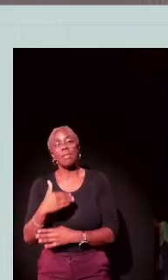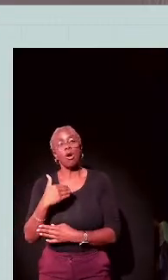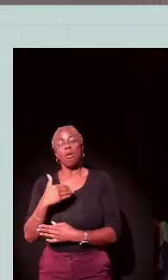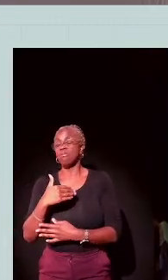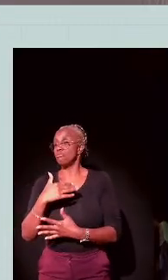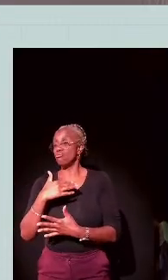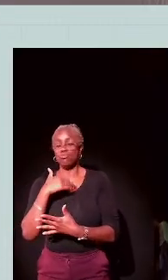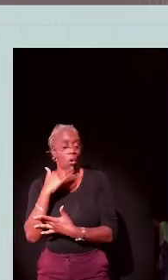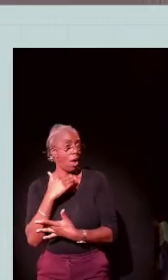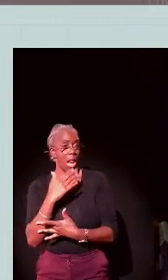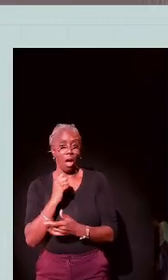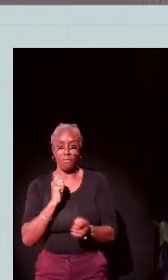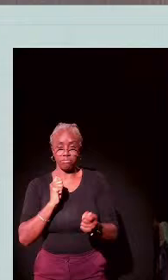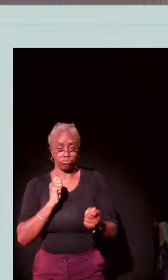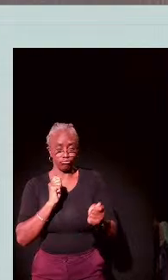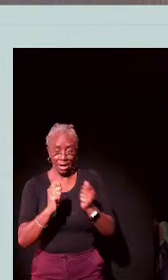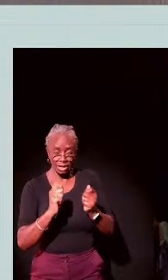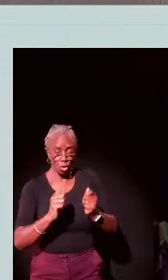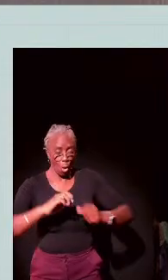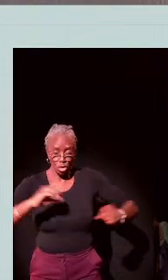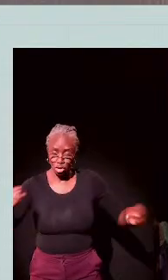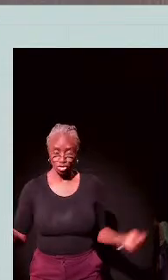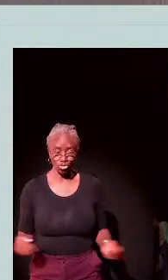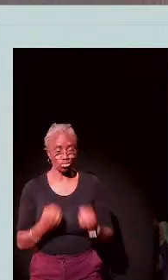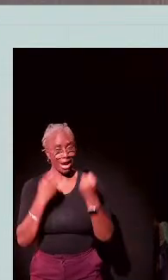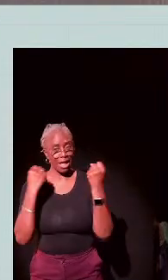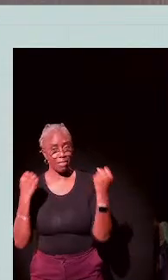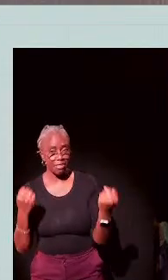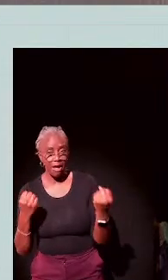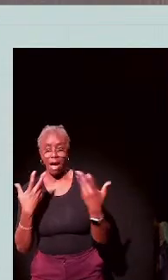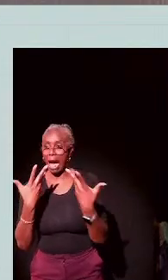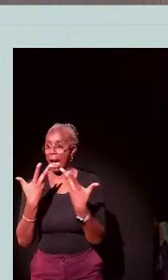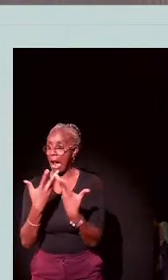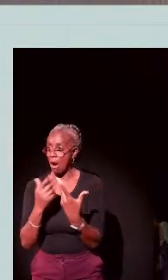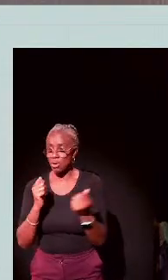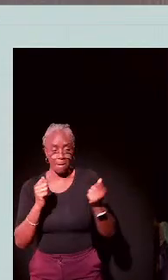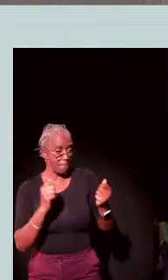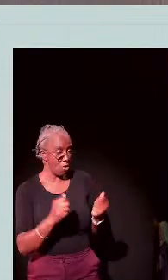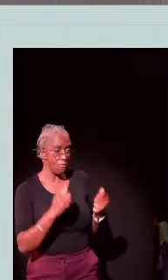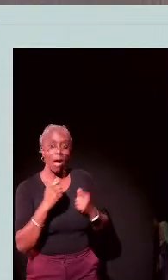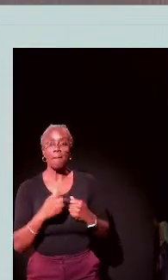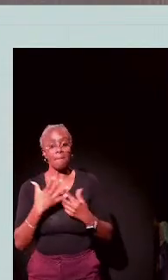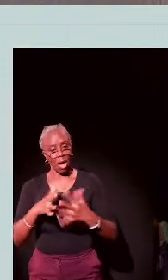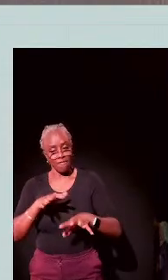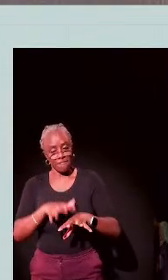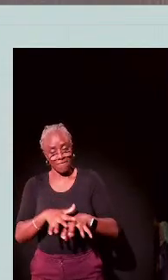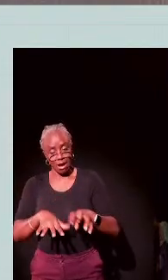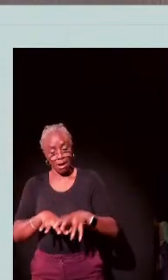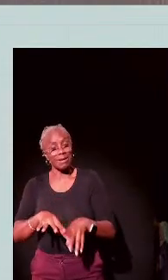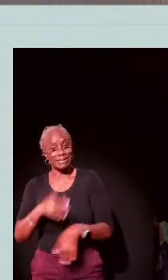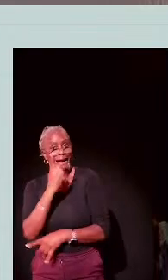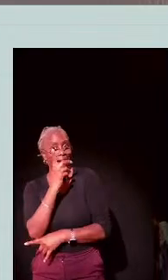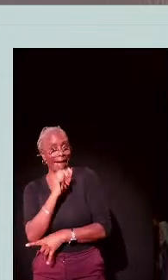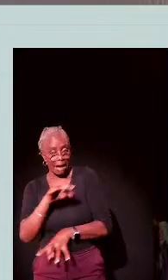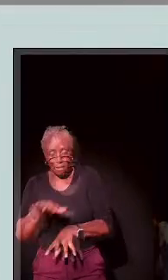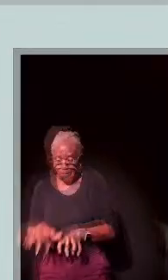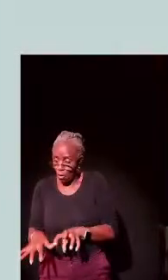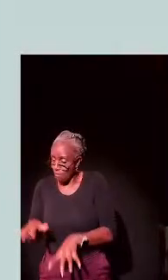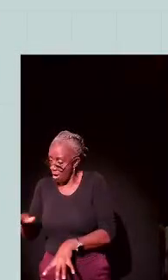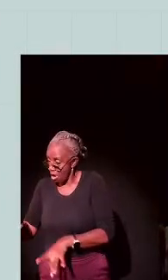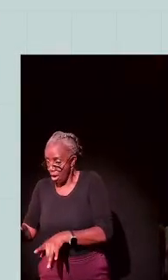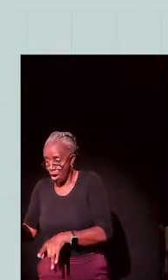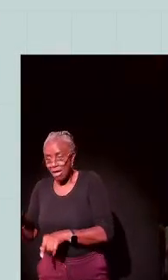of movement. They didn't have a lot of strength in how much they moved, but they had precision in how they moved their fingers. So these were three really